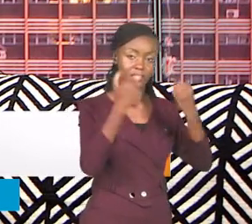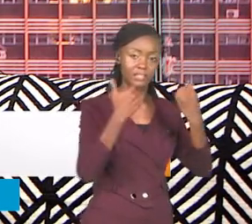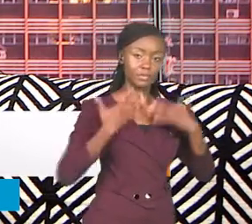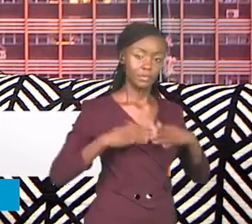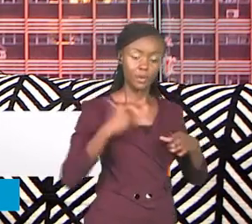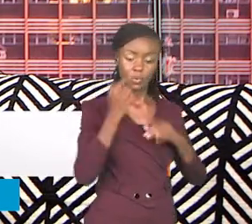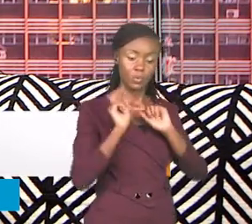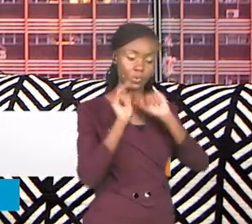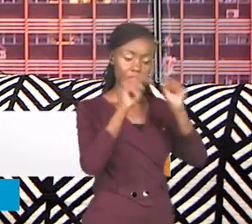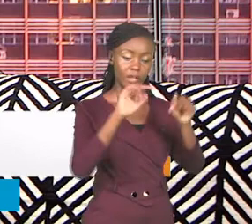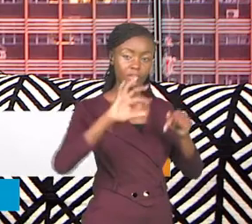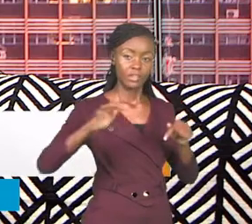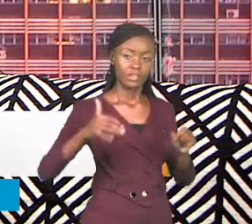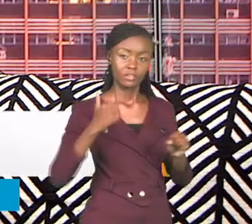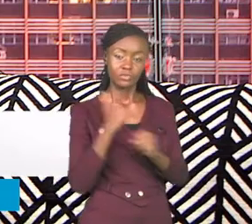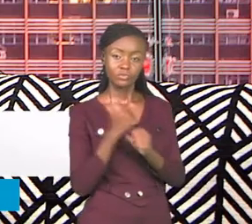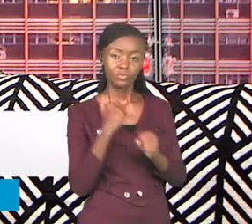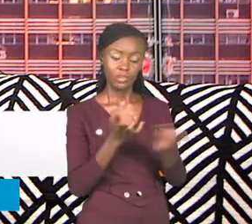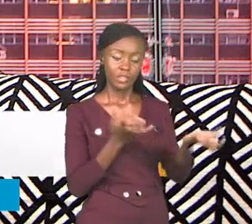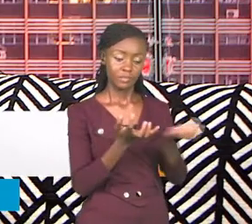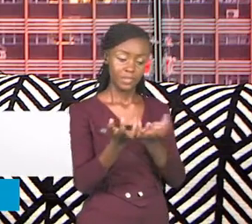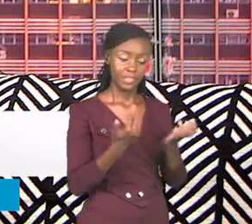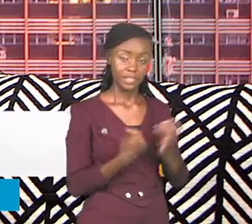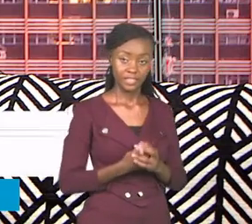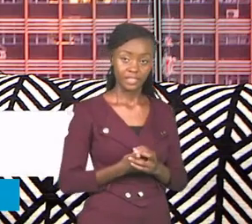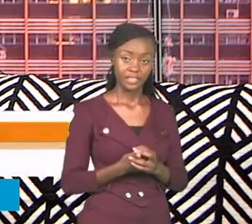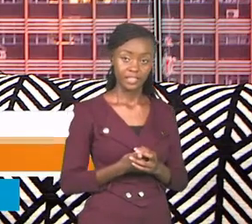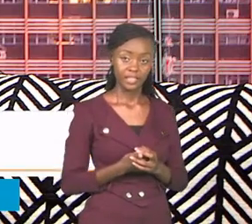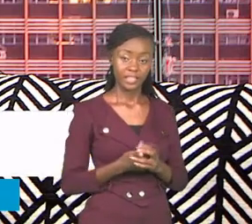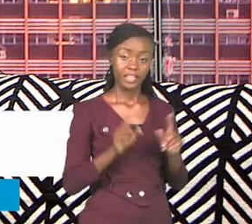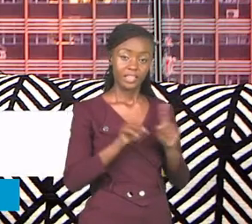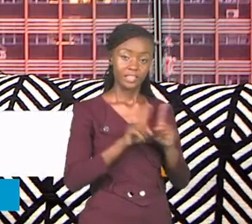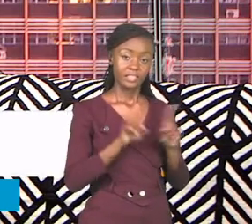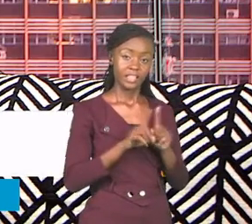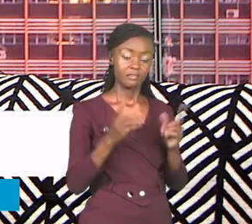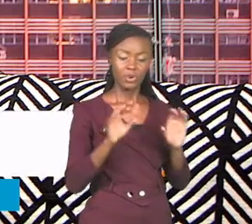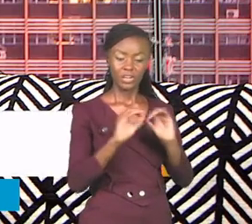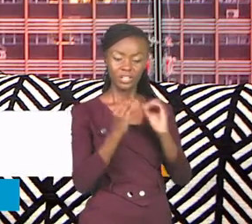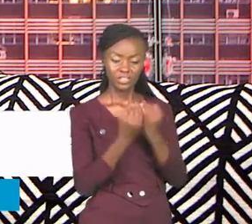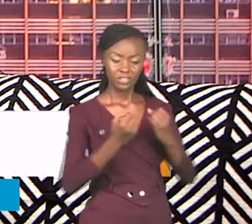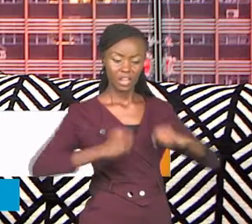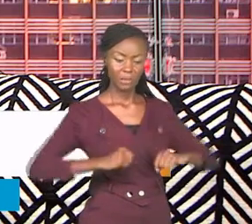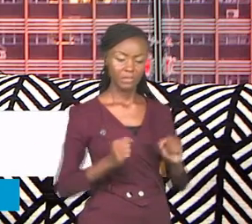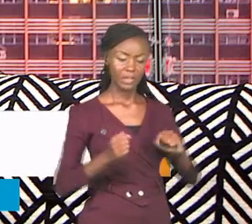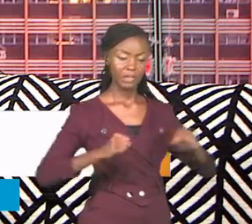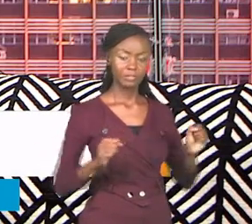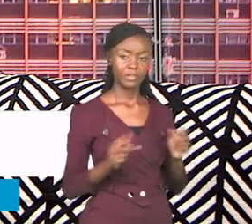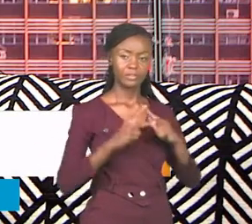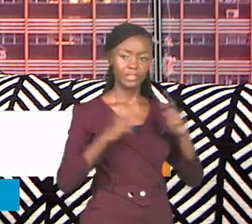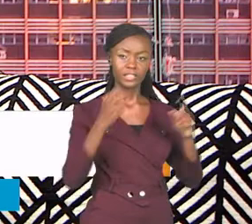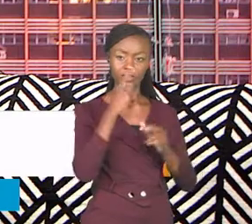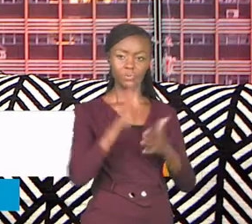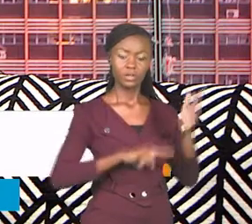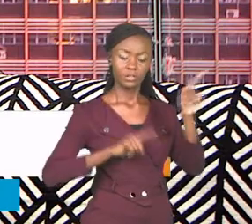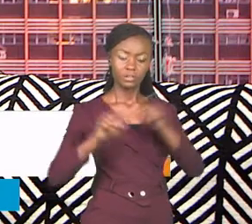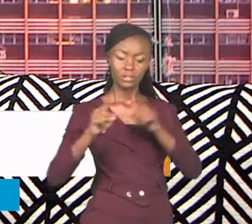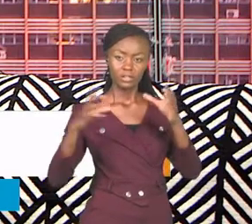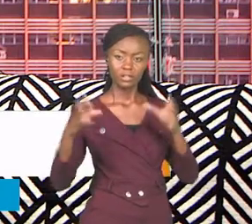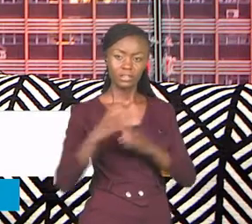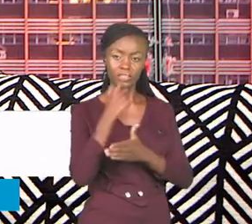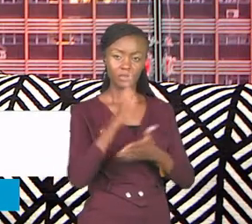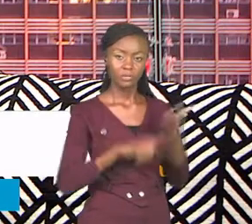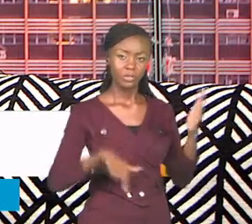the county to do their business at the end of the day. Sure. And corporates are also happy because they're saying, hey, like Safaricom was saying, we've just seen people being knocked